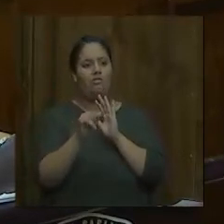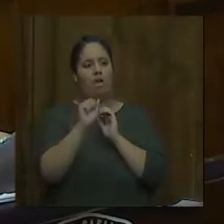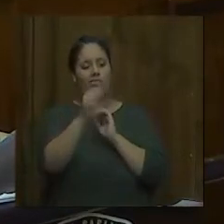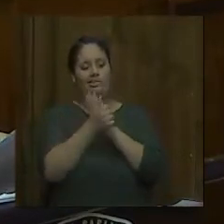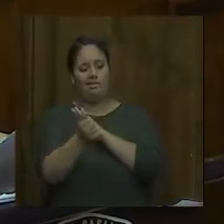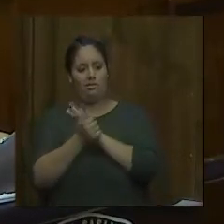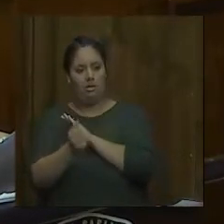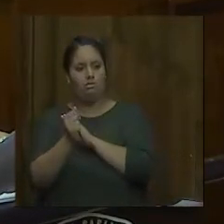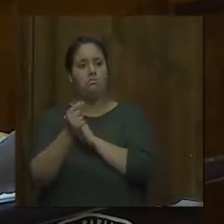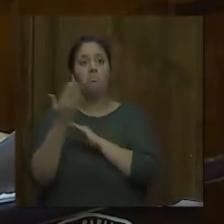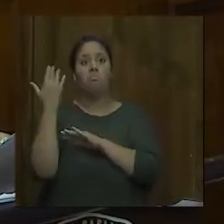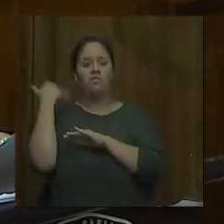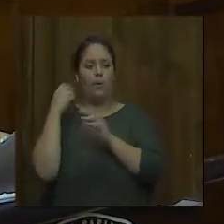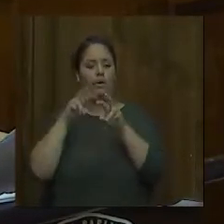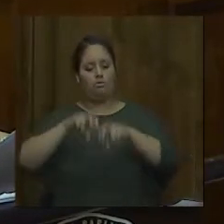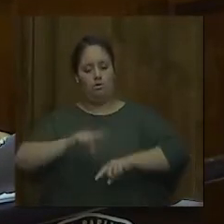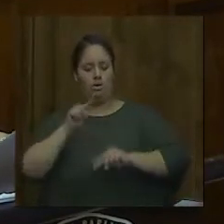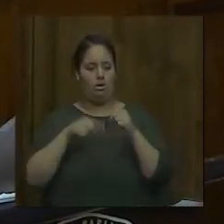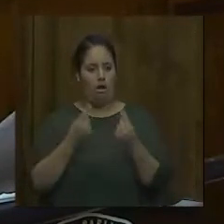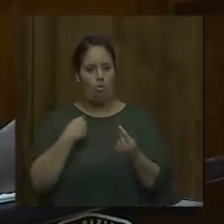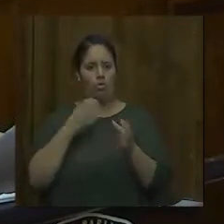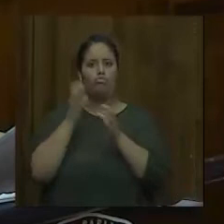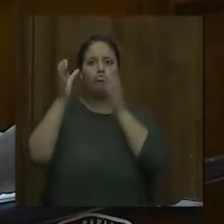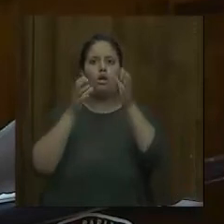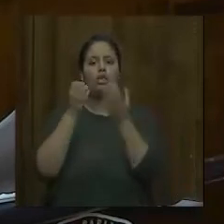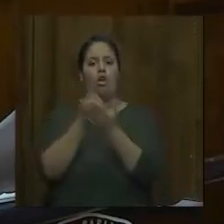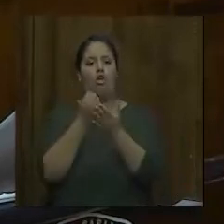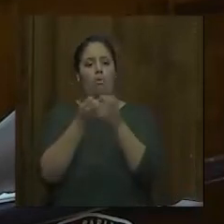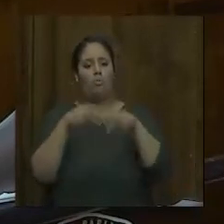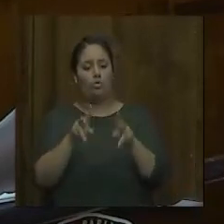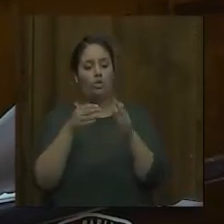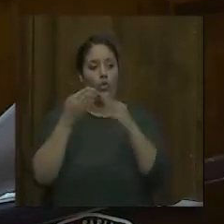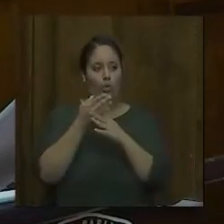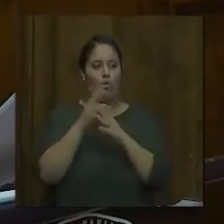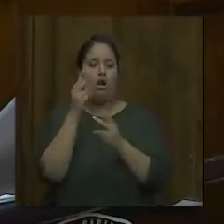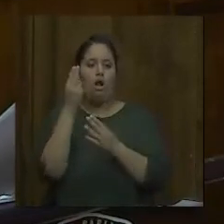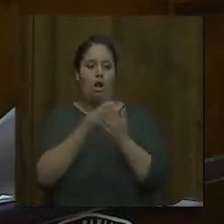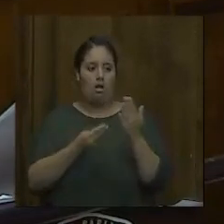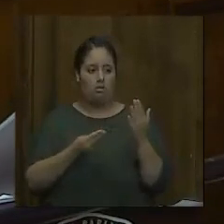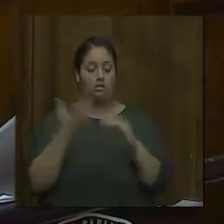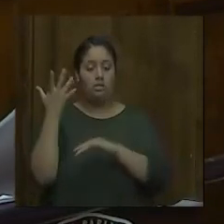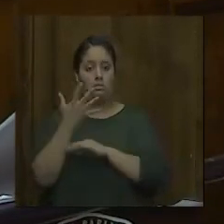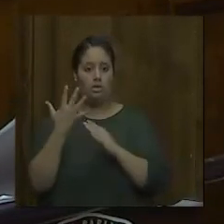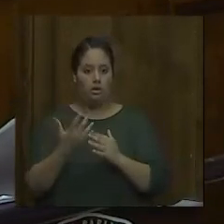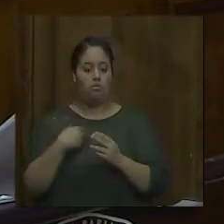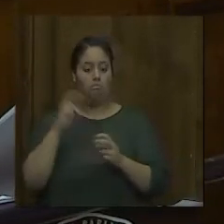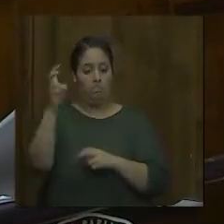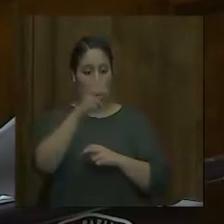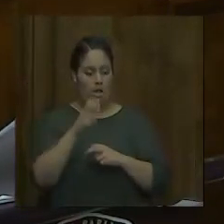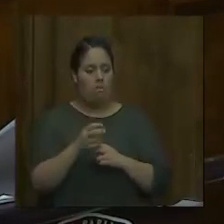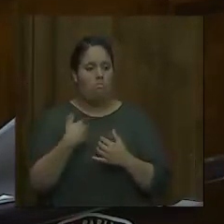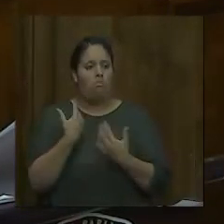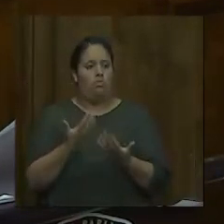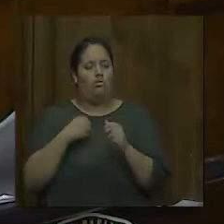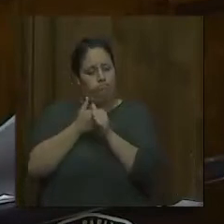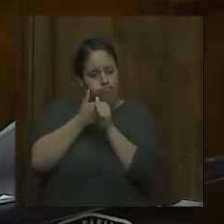talents they would otherwise not explore, while creating economic opportunities through the arts. Speaker, in the coming year, we will